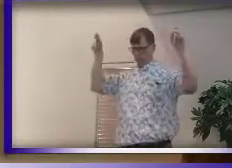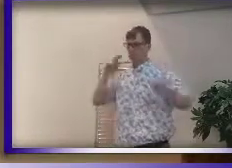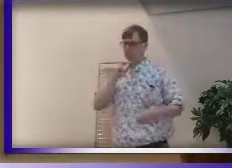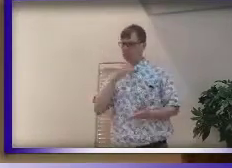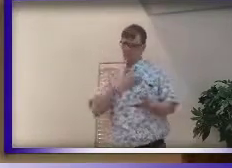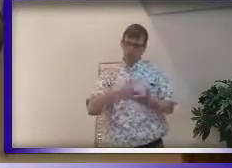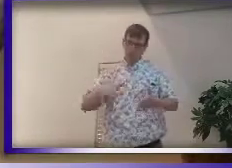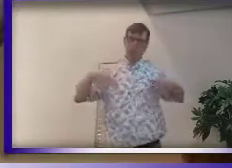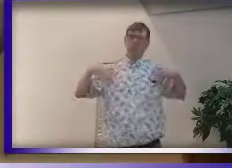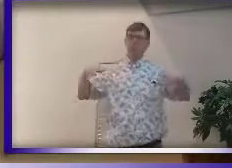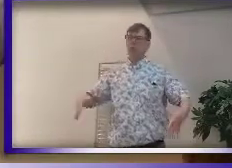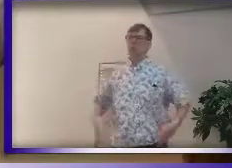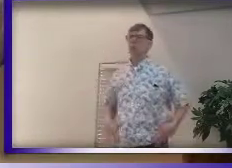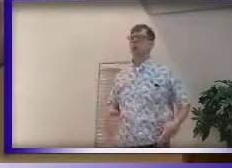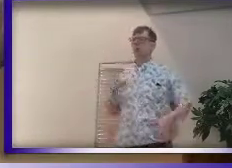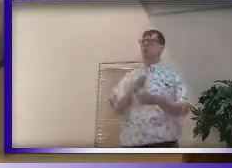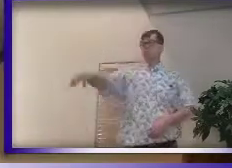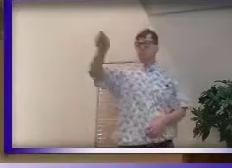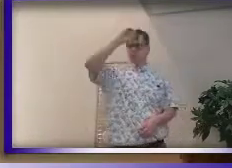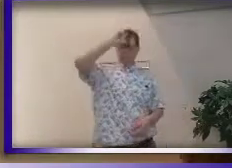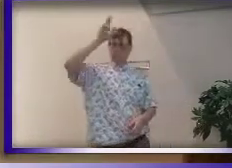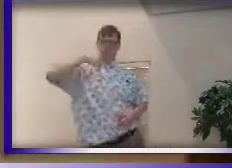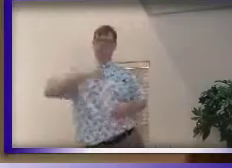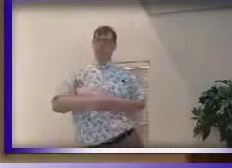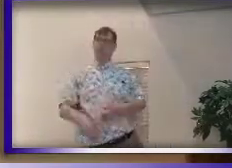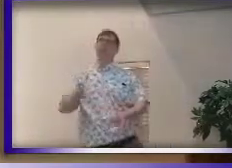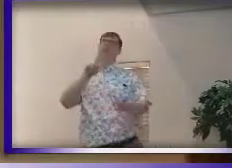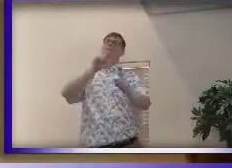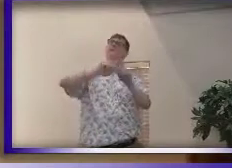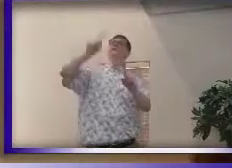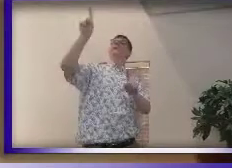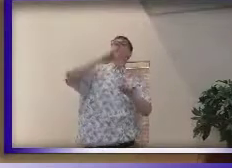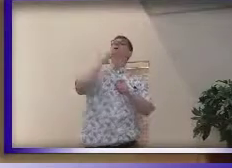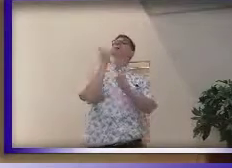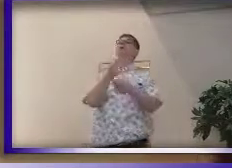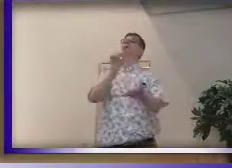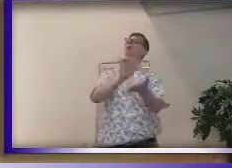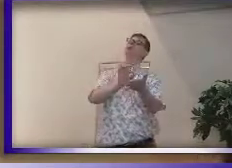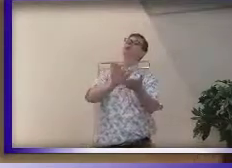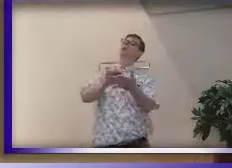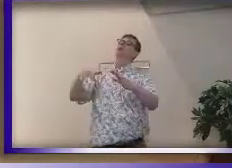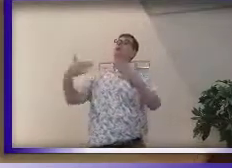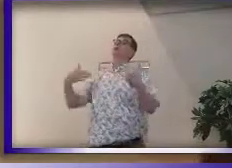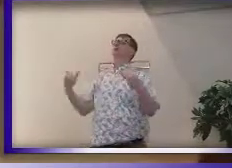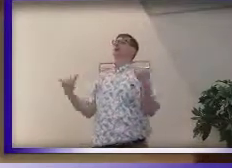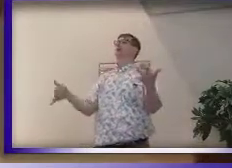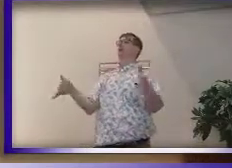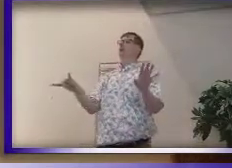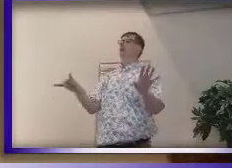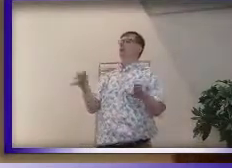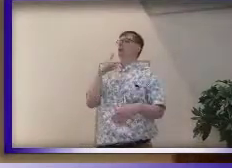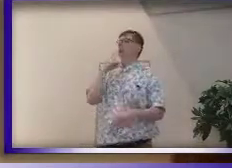to be respectful and quote them correctly. Or I have numbers and I'm not a numbers person.